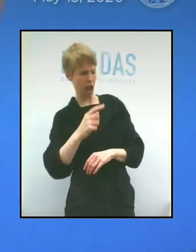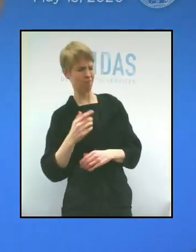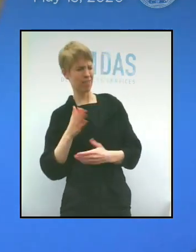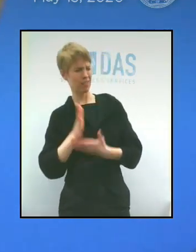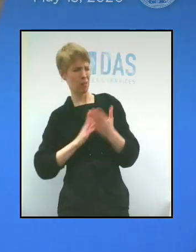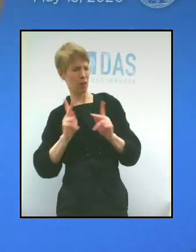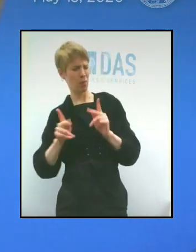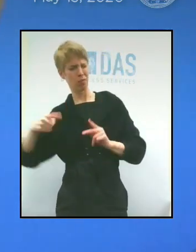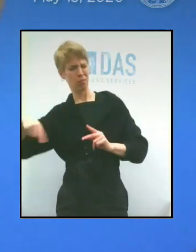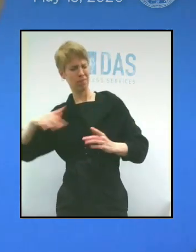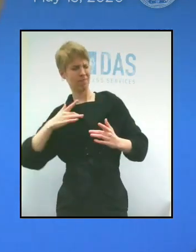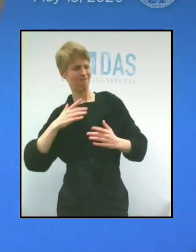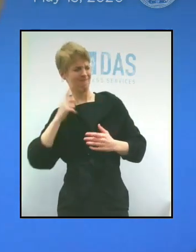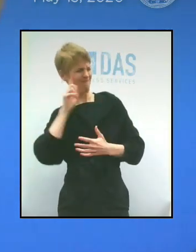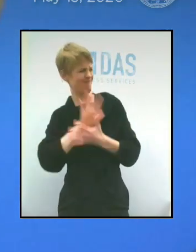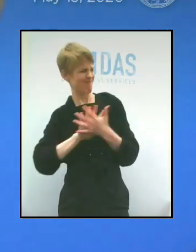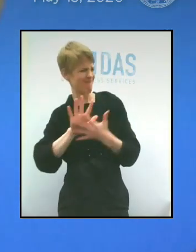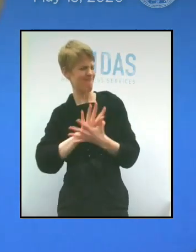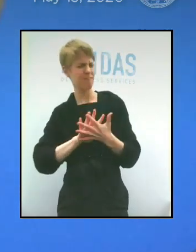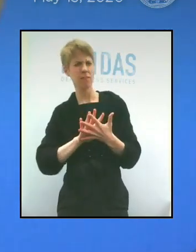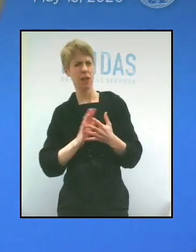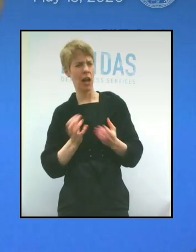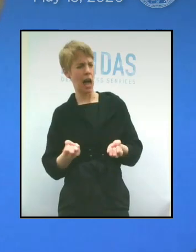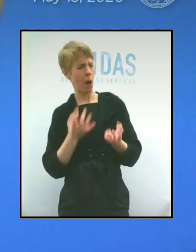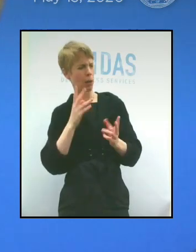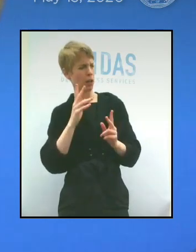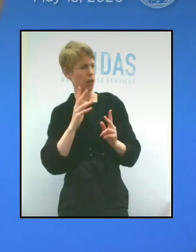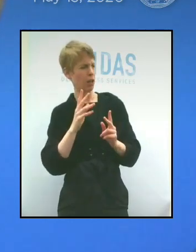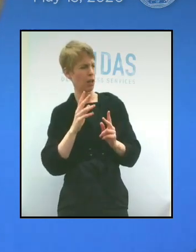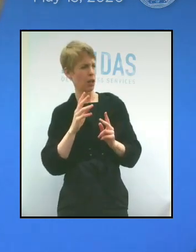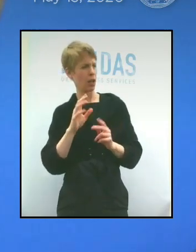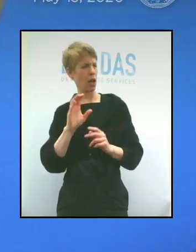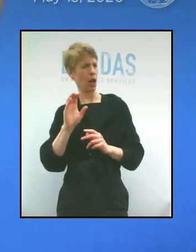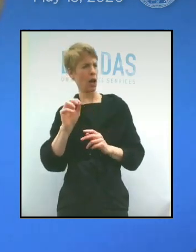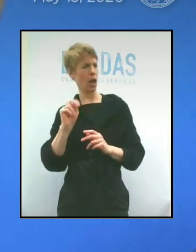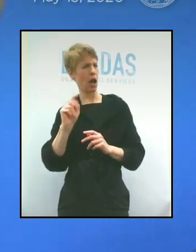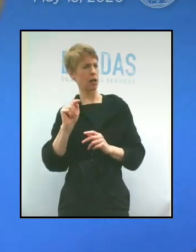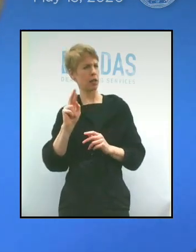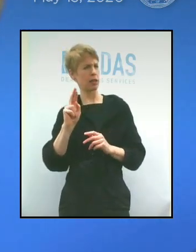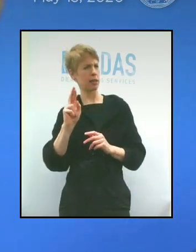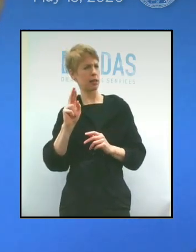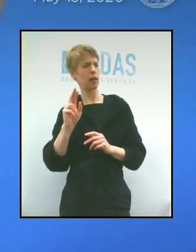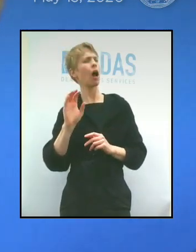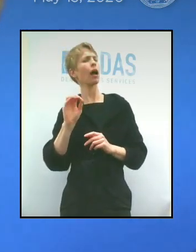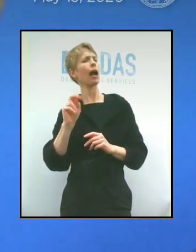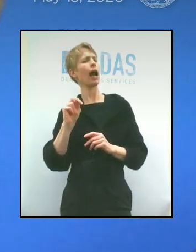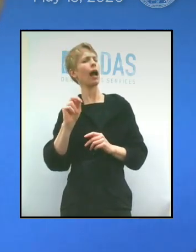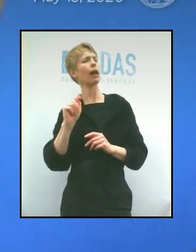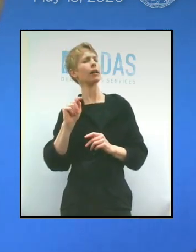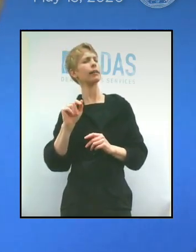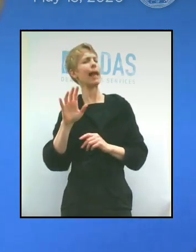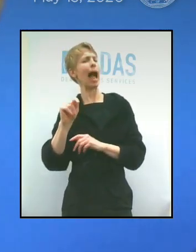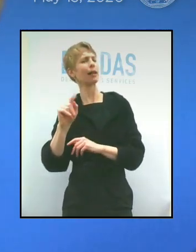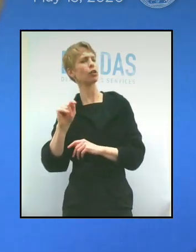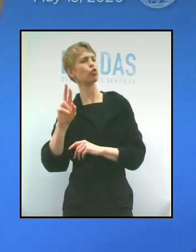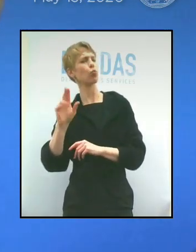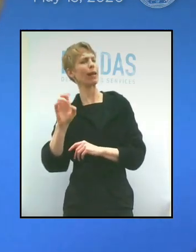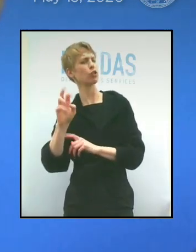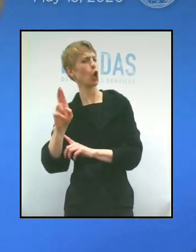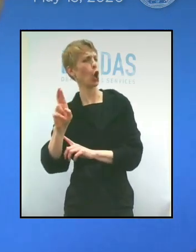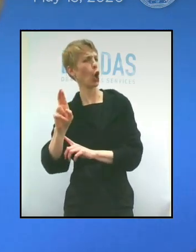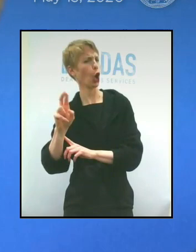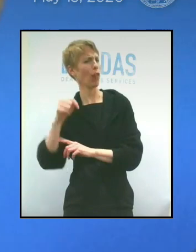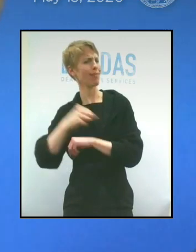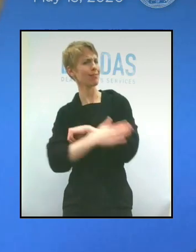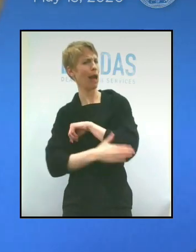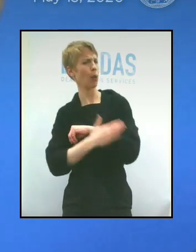confusion about how many contact tracers Erie County currently has versus is expected to have. You showed that graph just a